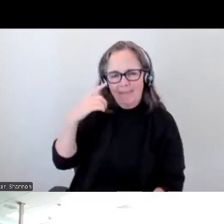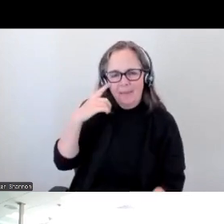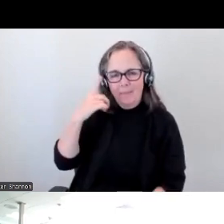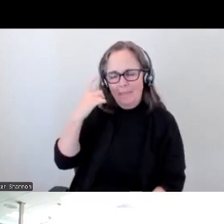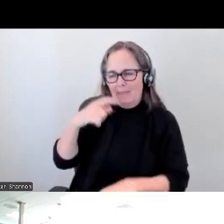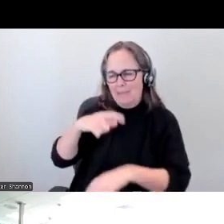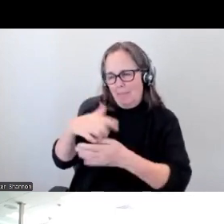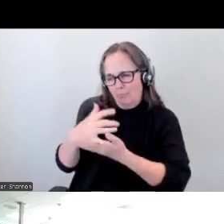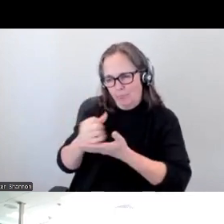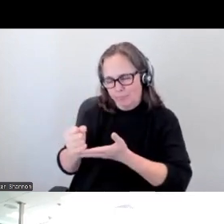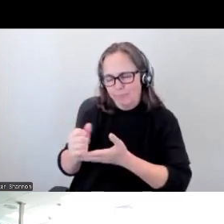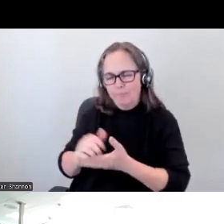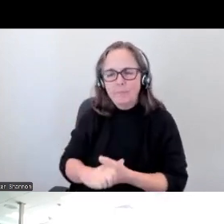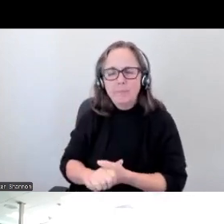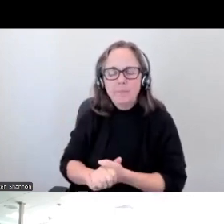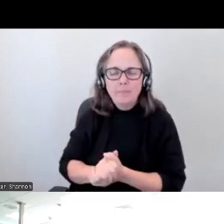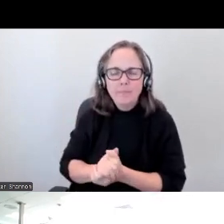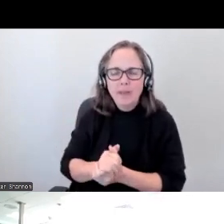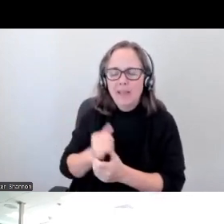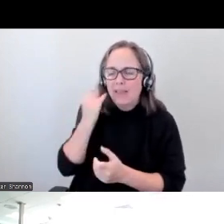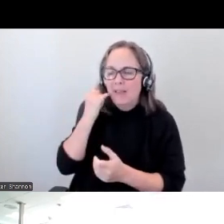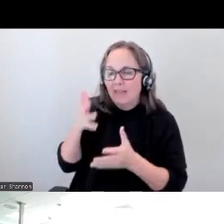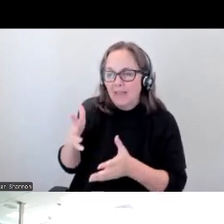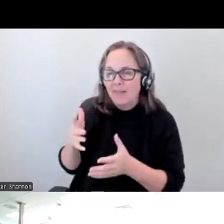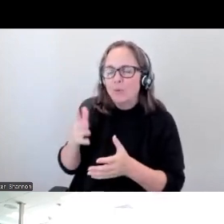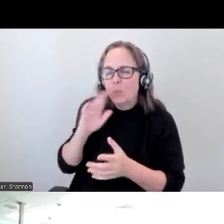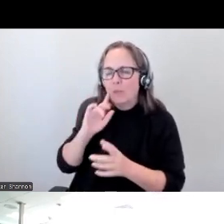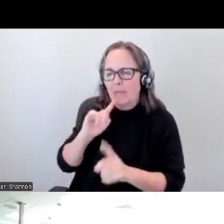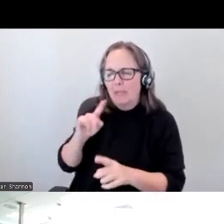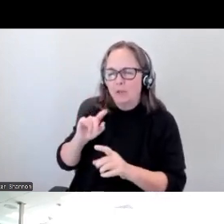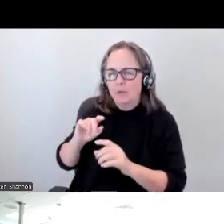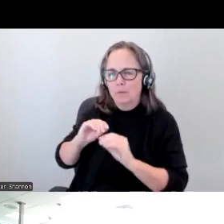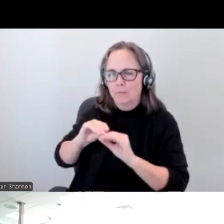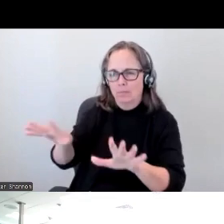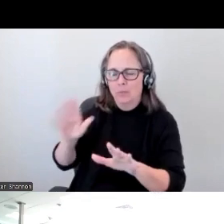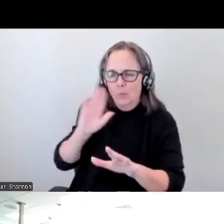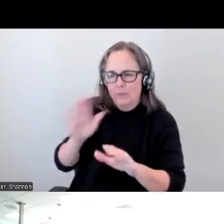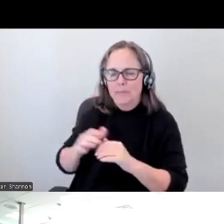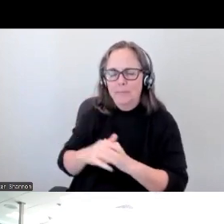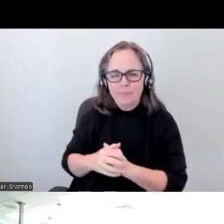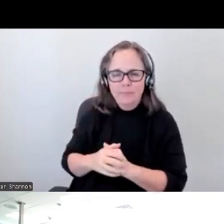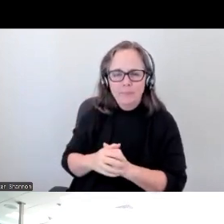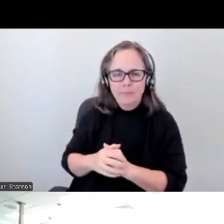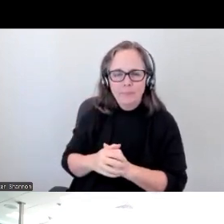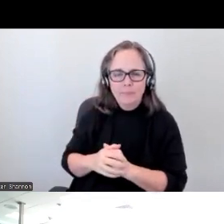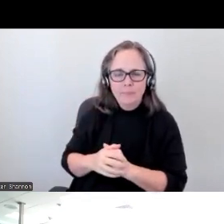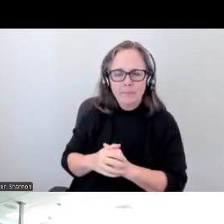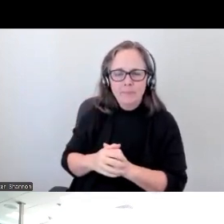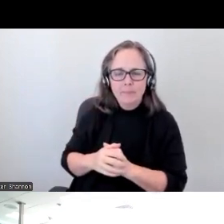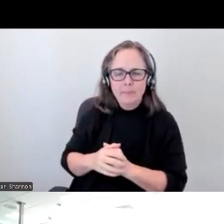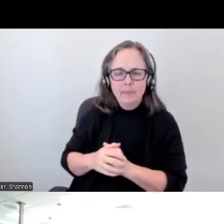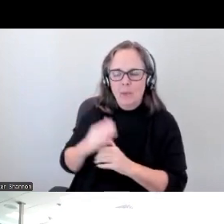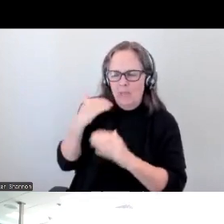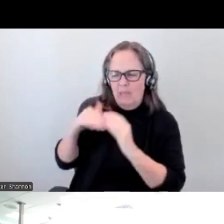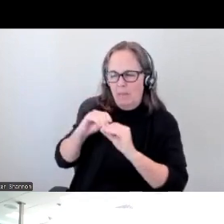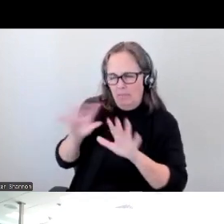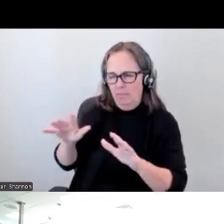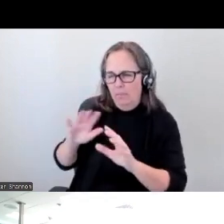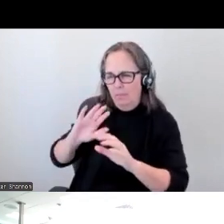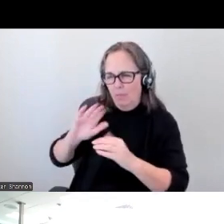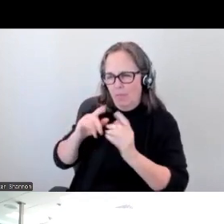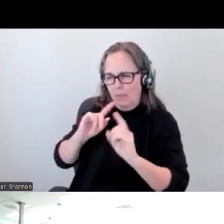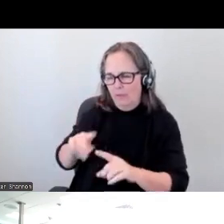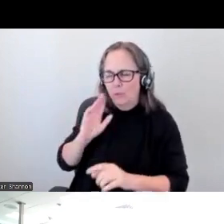we're running out of time. So if there's anything that's left in here, we'll get to it, and I'll make sure that I send it out with the follow-up email. Sure. But for this one,